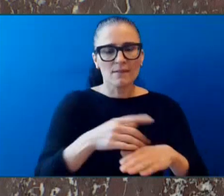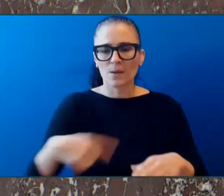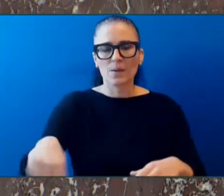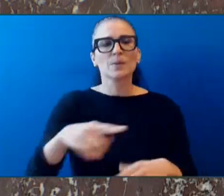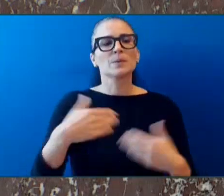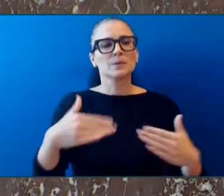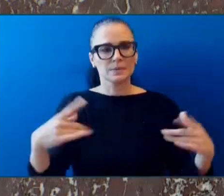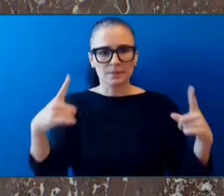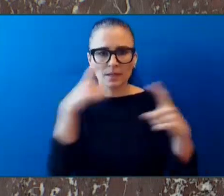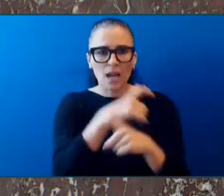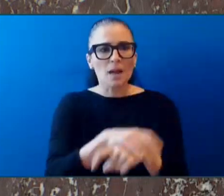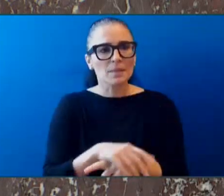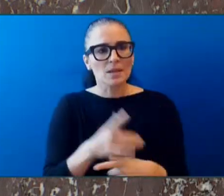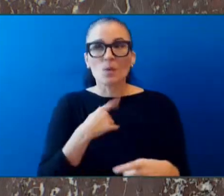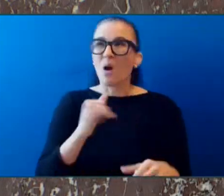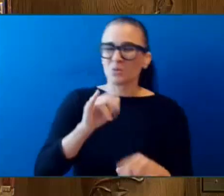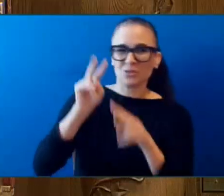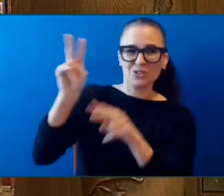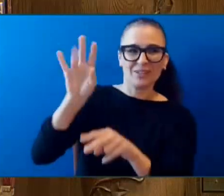British Columbia.